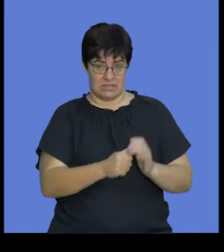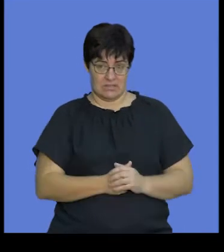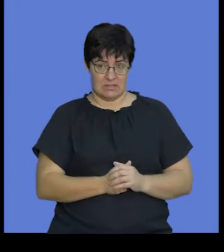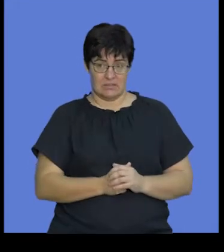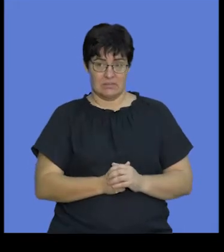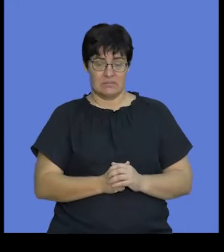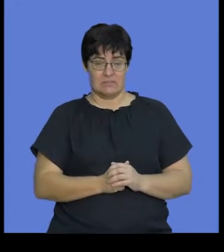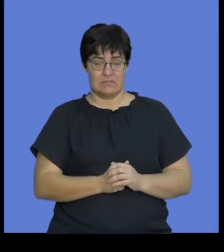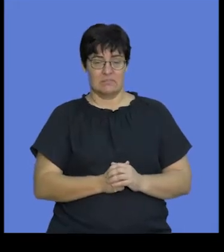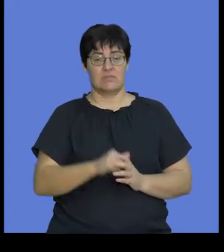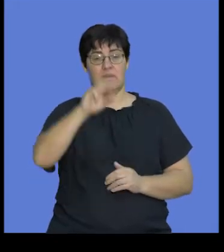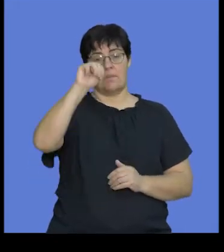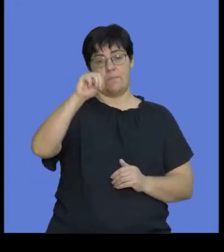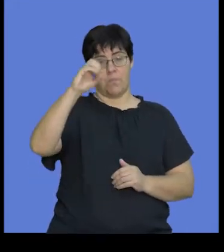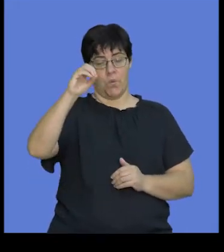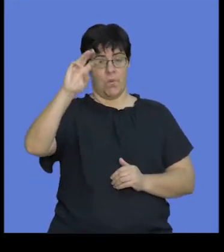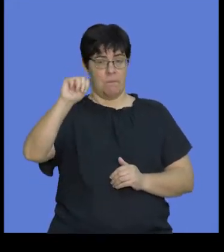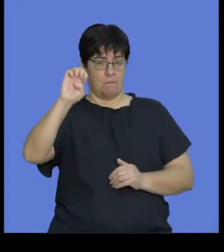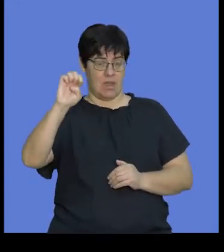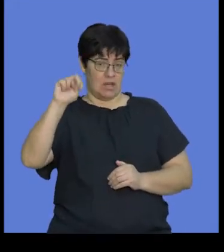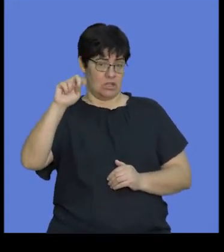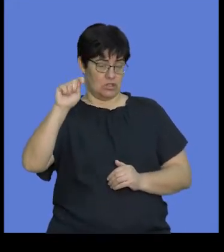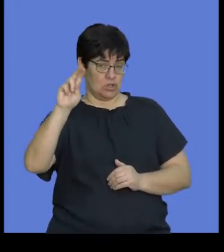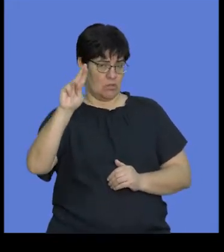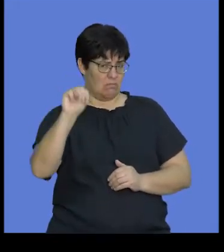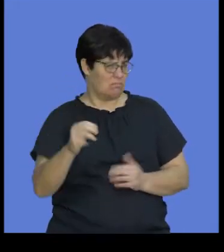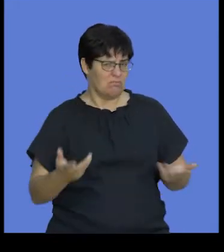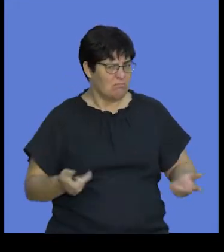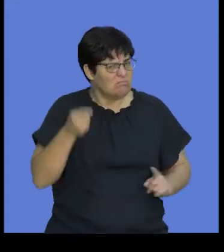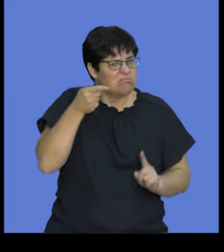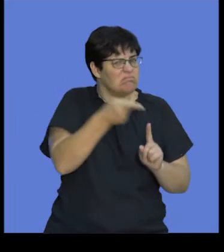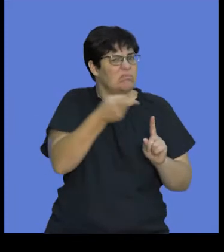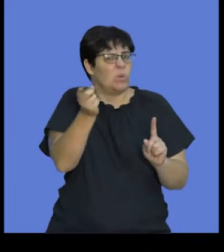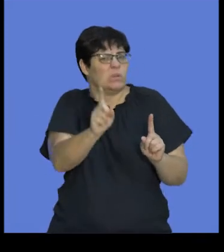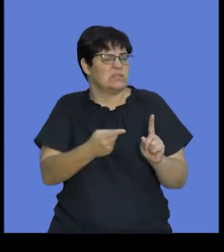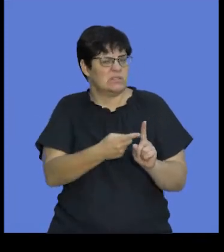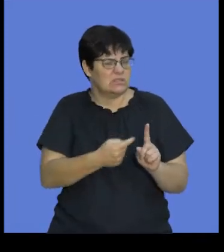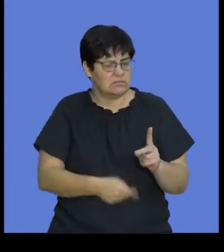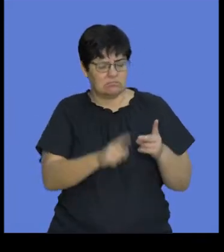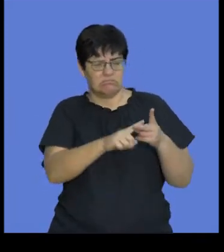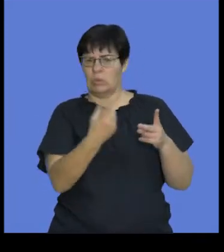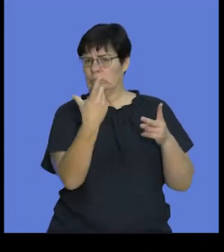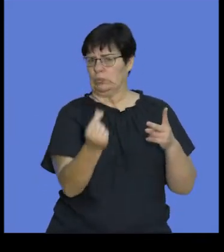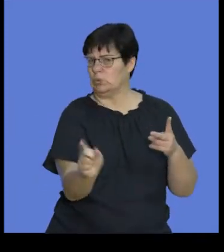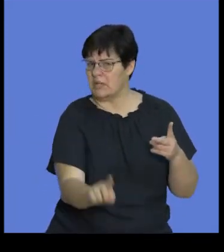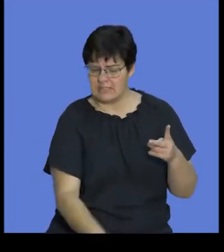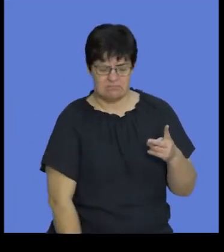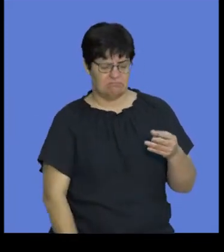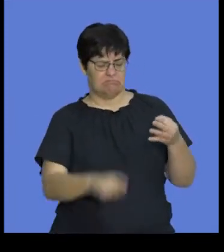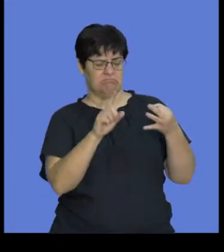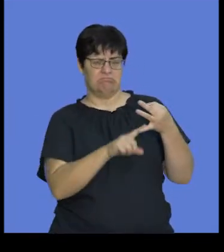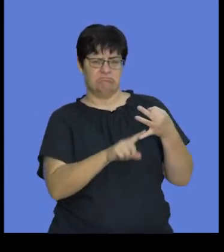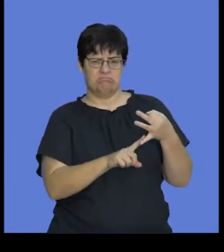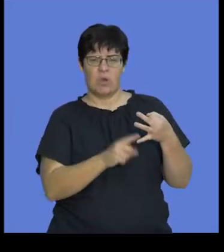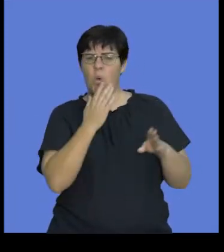First one is momentum. Okay, what is momentum? What does it do? What is it? How do